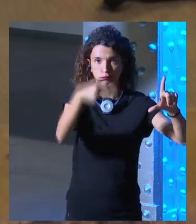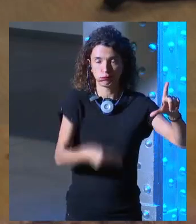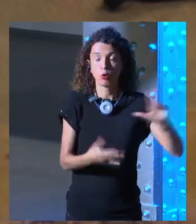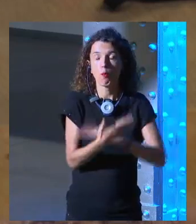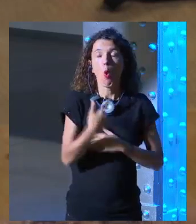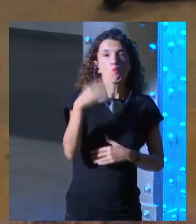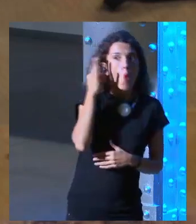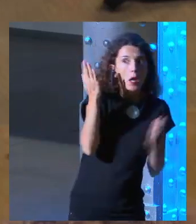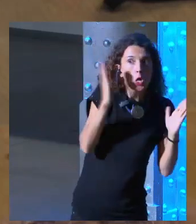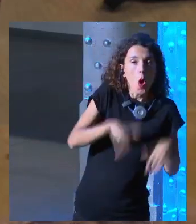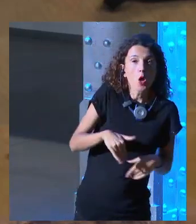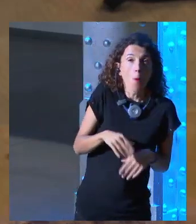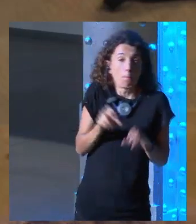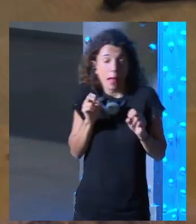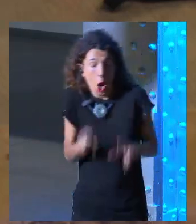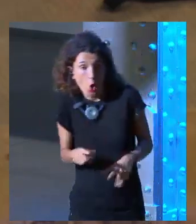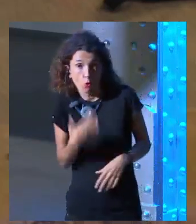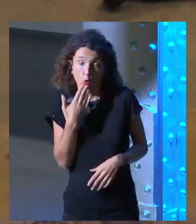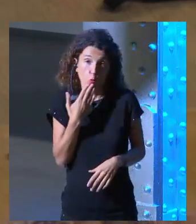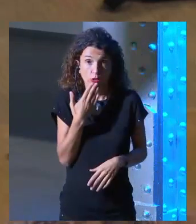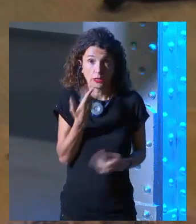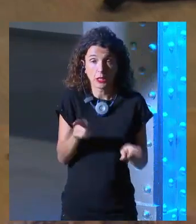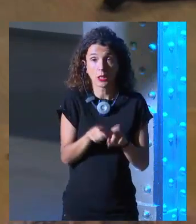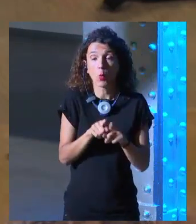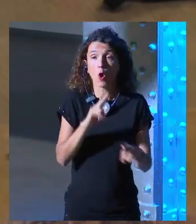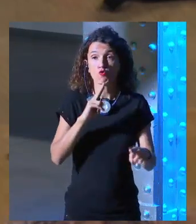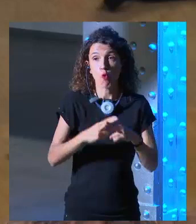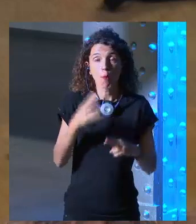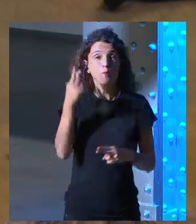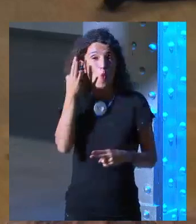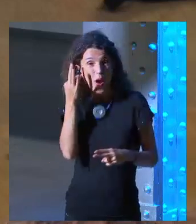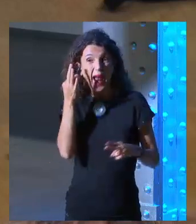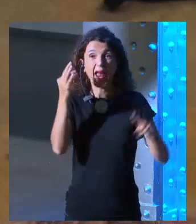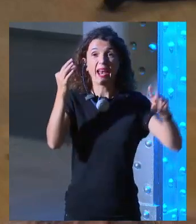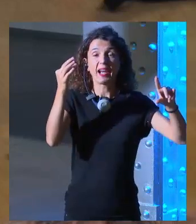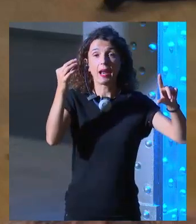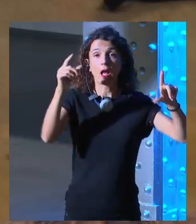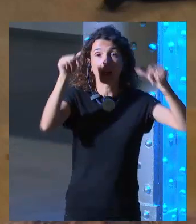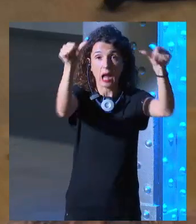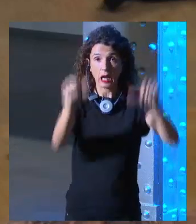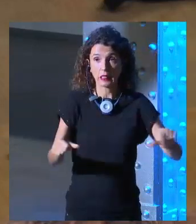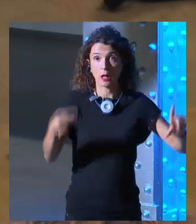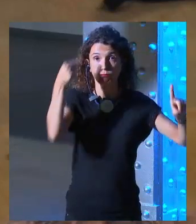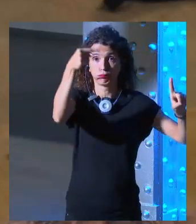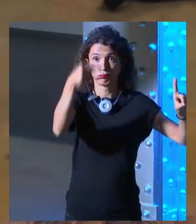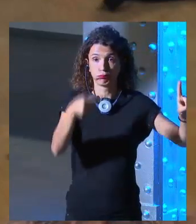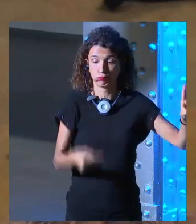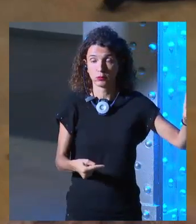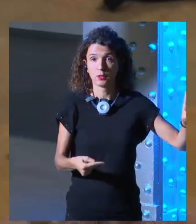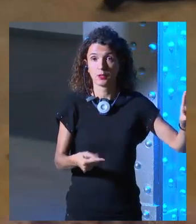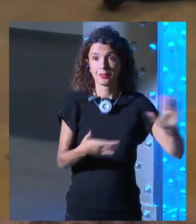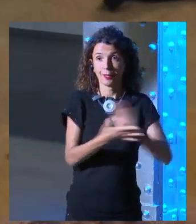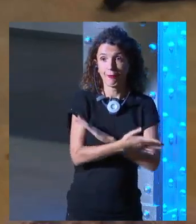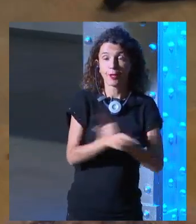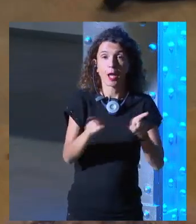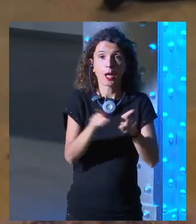as if women didn't exist, or even worse, as if putting female names on the poster of